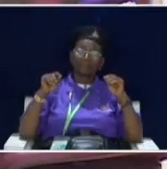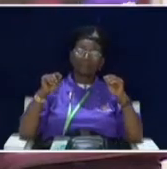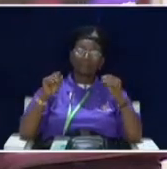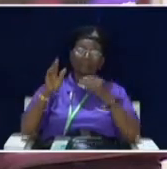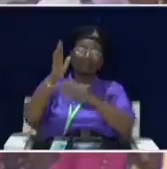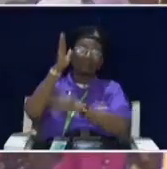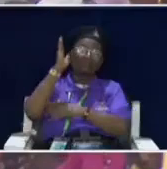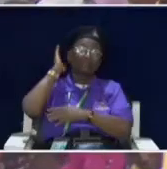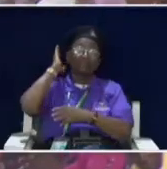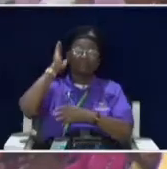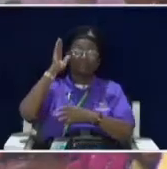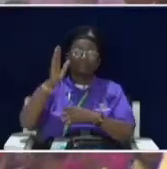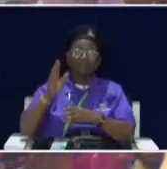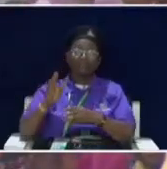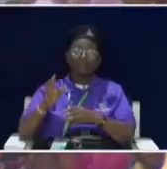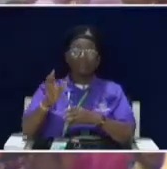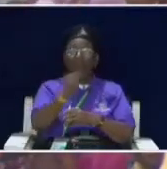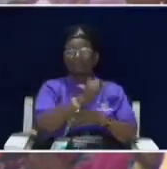intervene tonight.